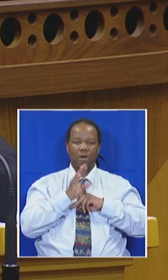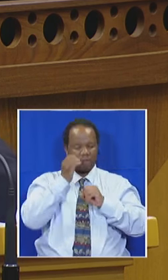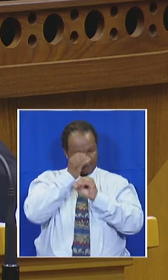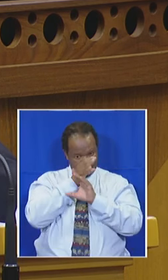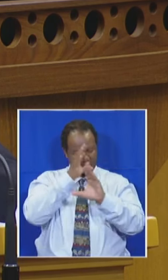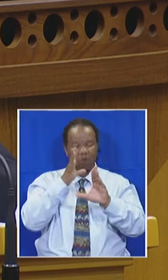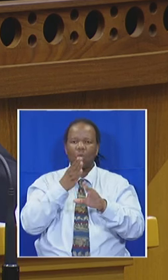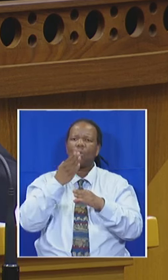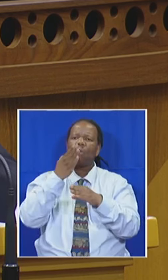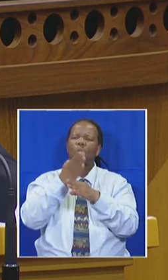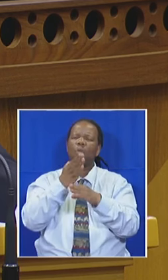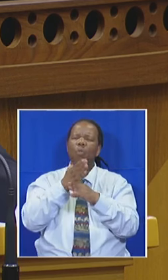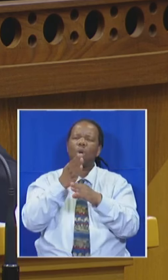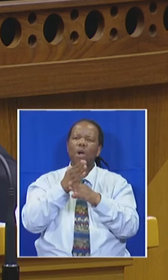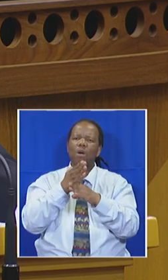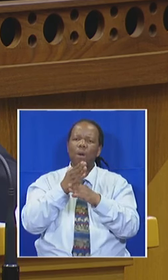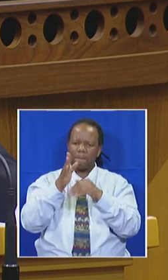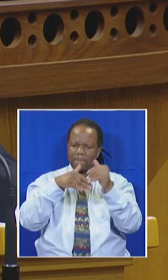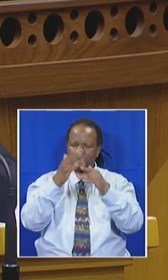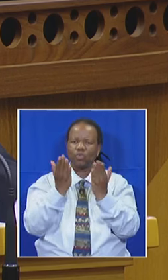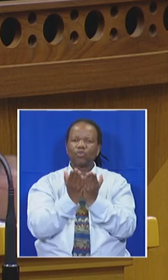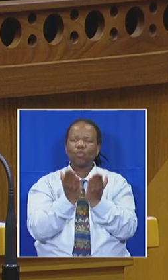nasezindaweni zasemakhaya.